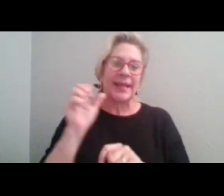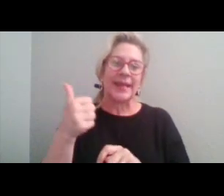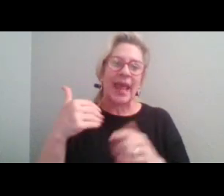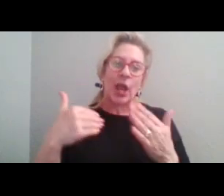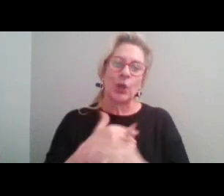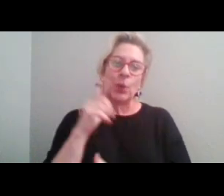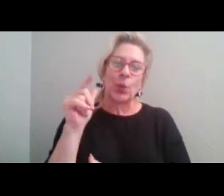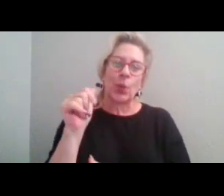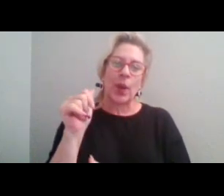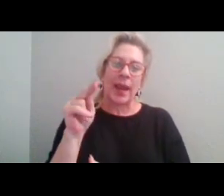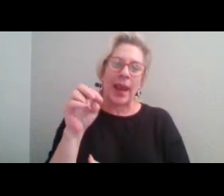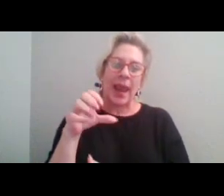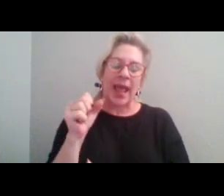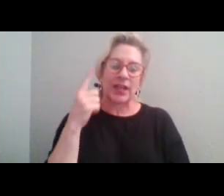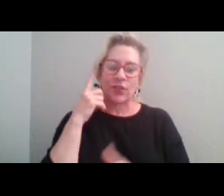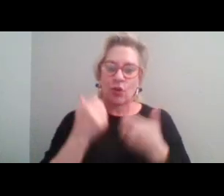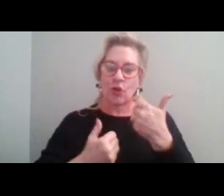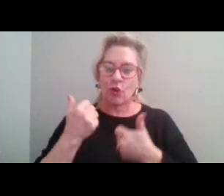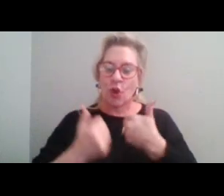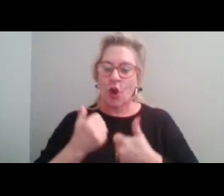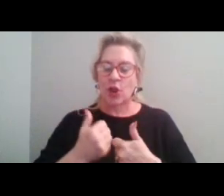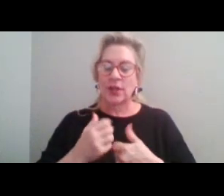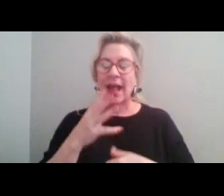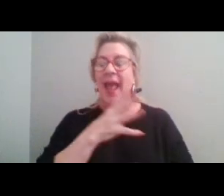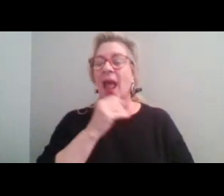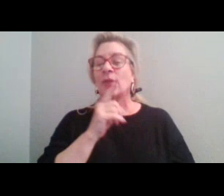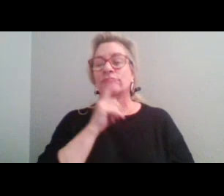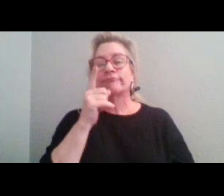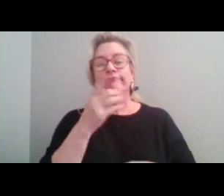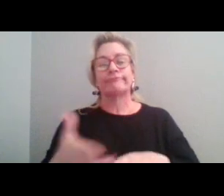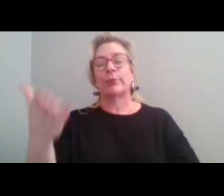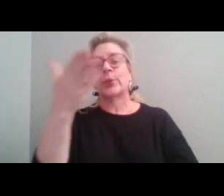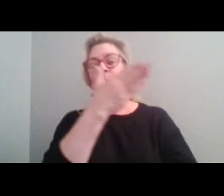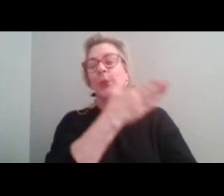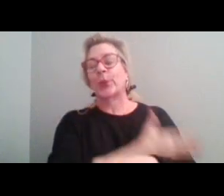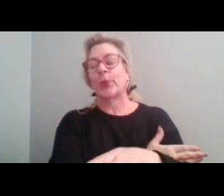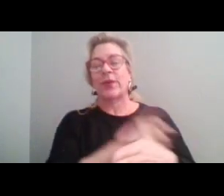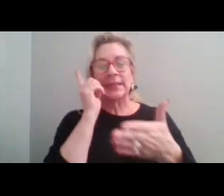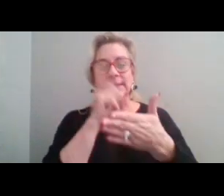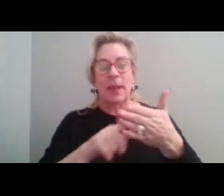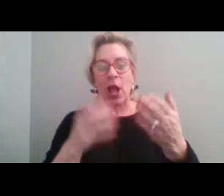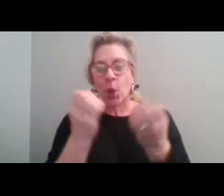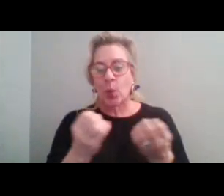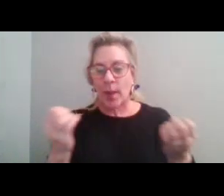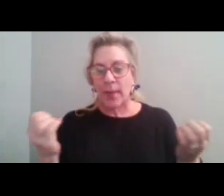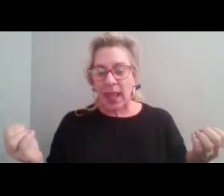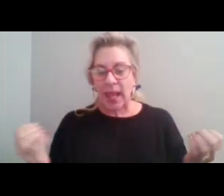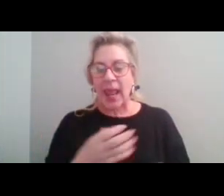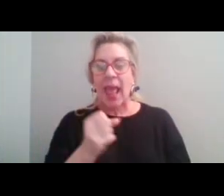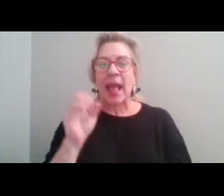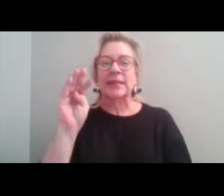vehicles, state-of-the-art inspection equipment, zero-emission vehicle charging,